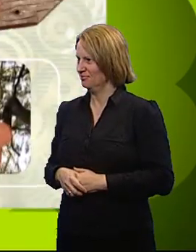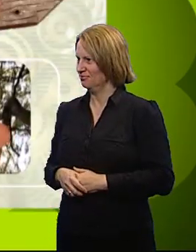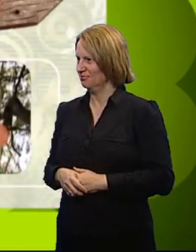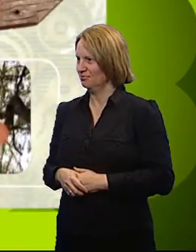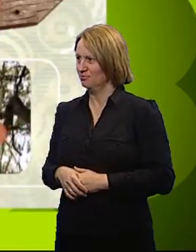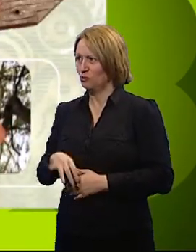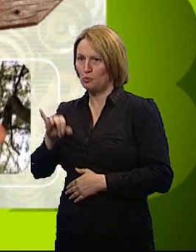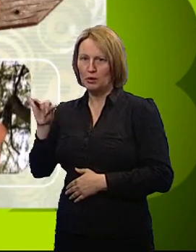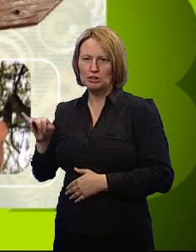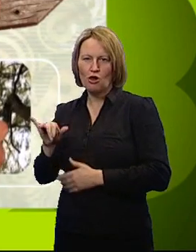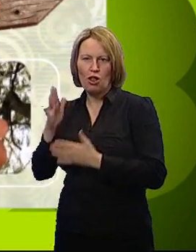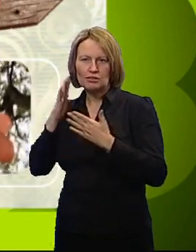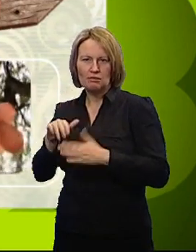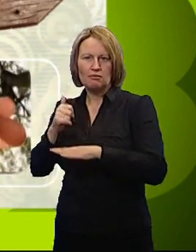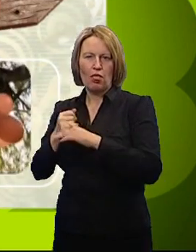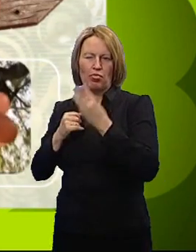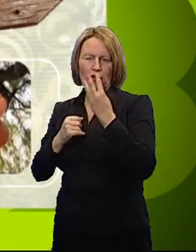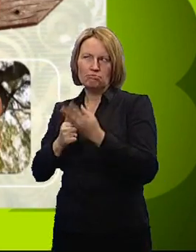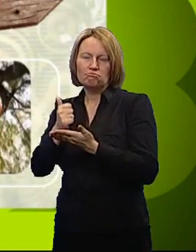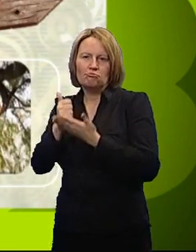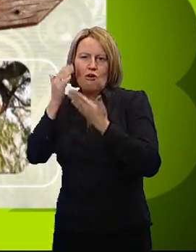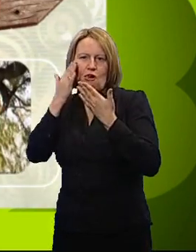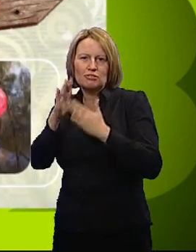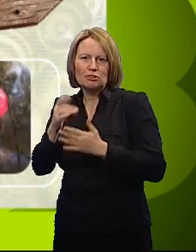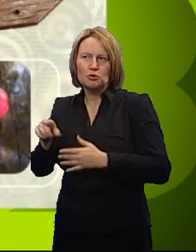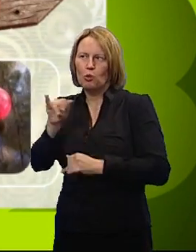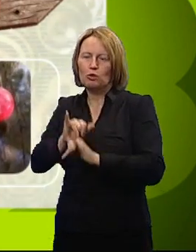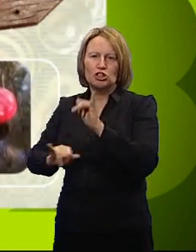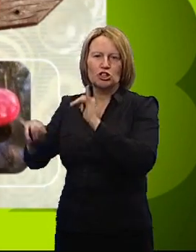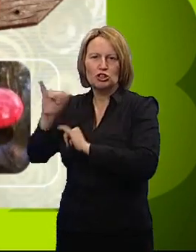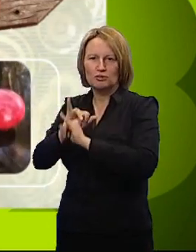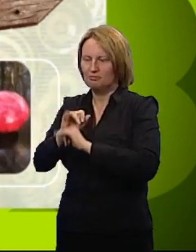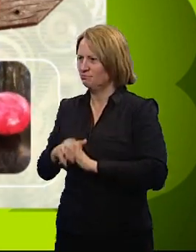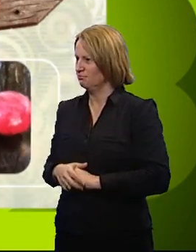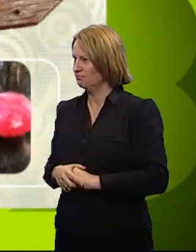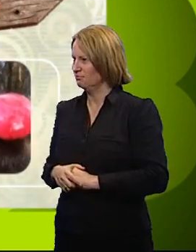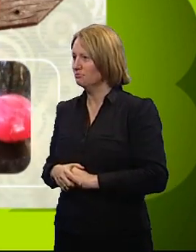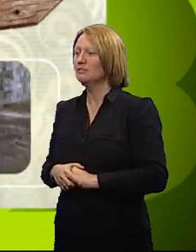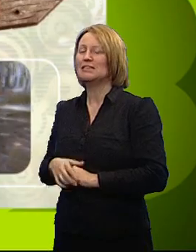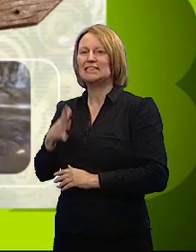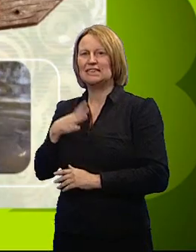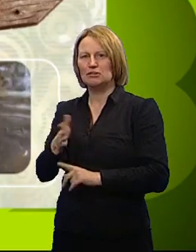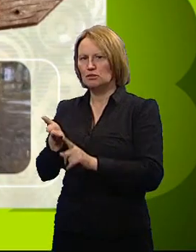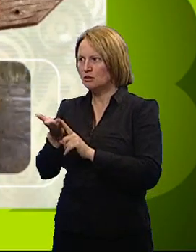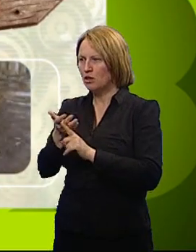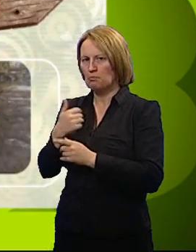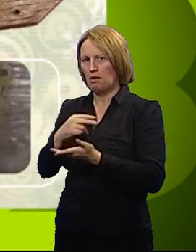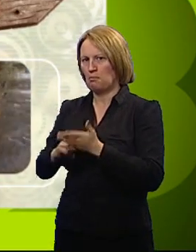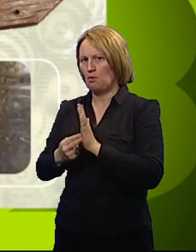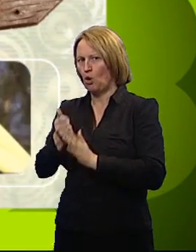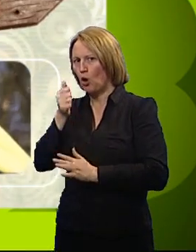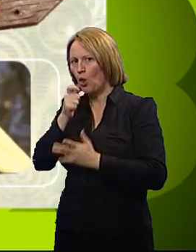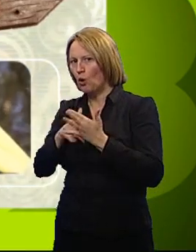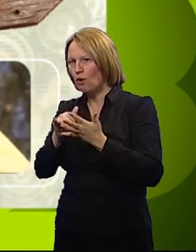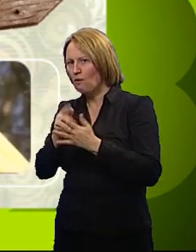Armed with all that info, I've set up three cracking holidays for the girls to choose from. However, they'll need to decipher my cunning clues to